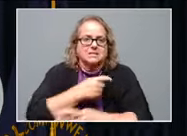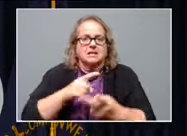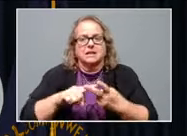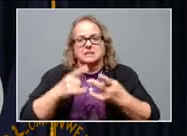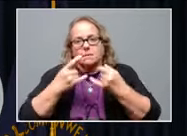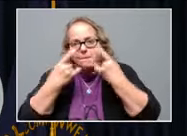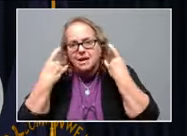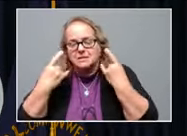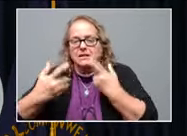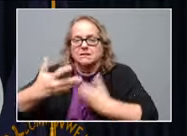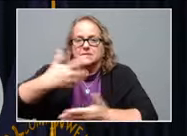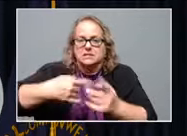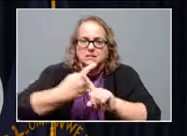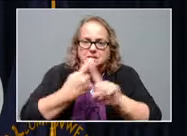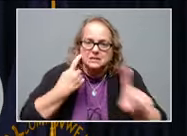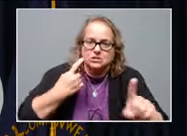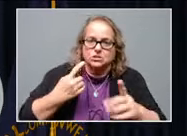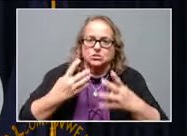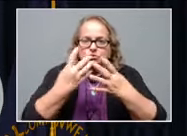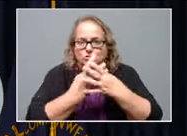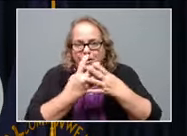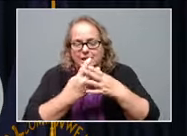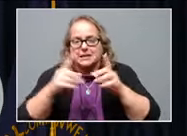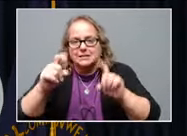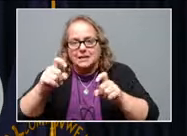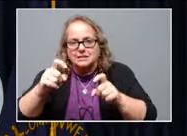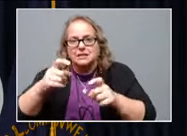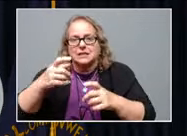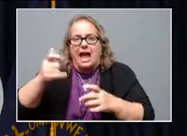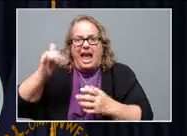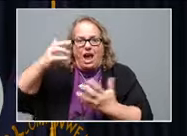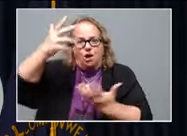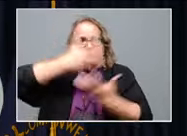distance, screening, testing, ventilation, hand washing,